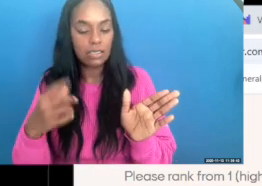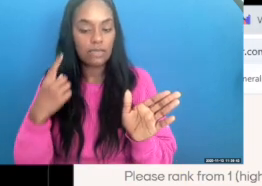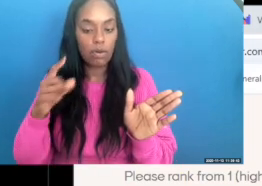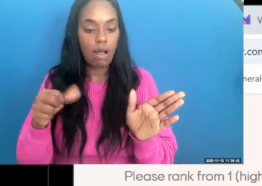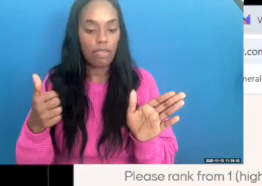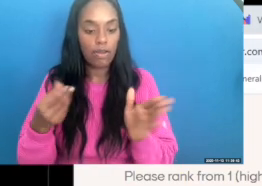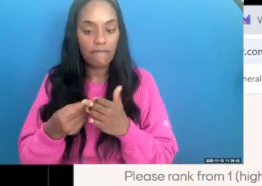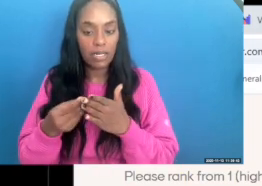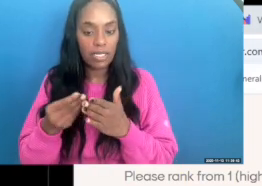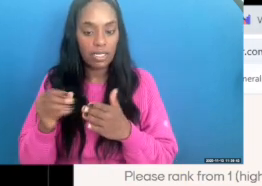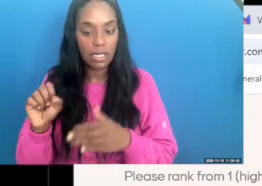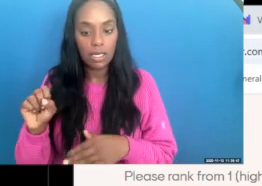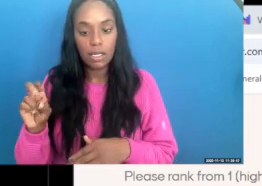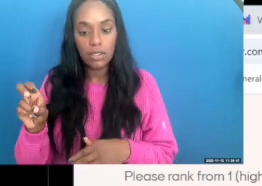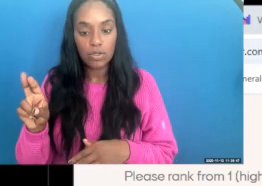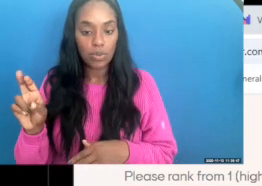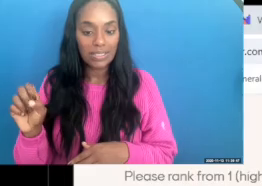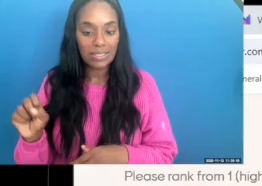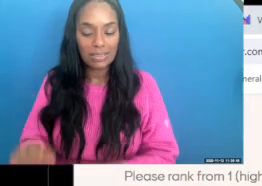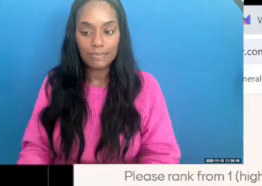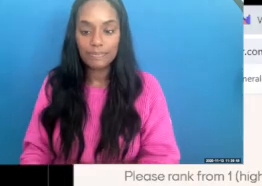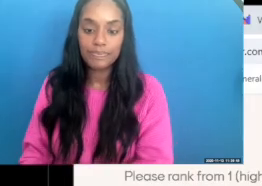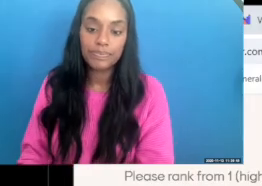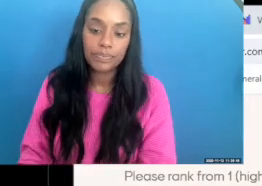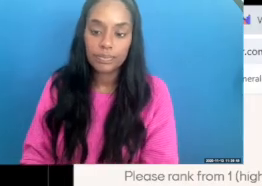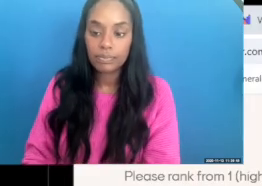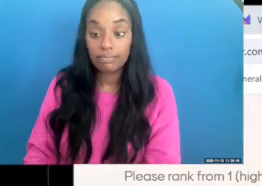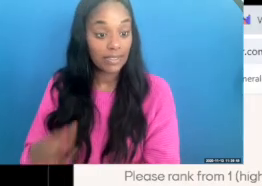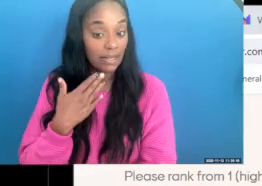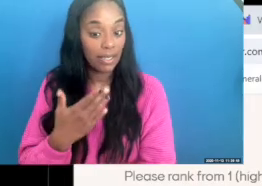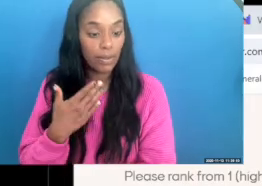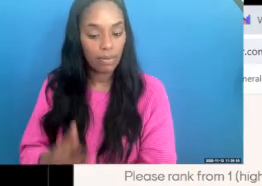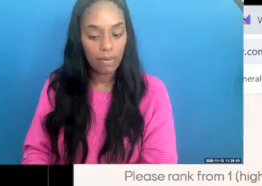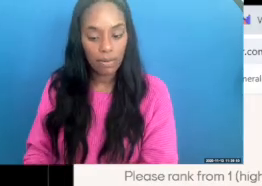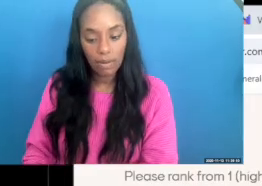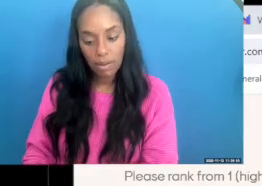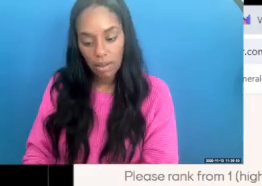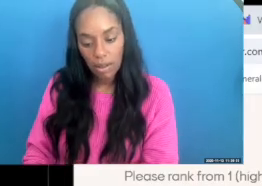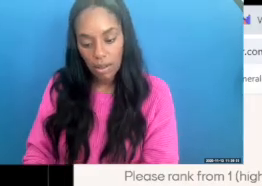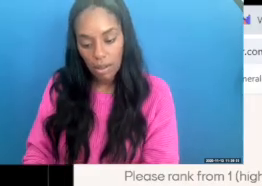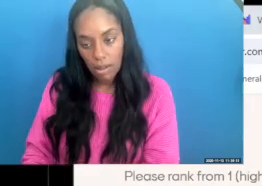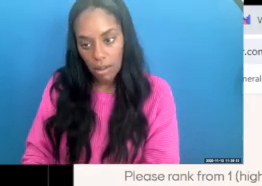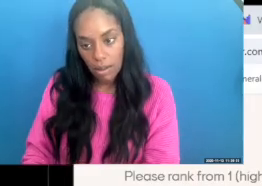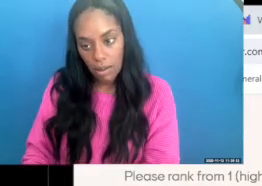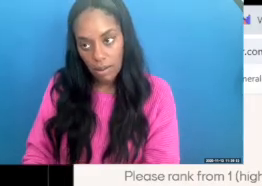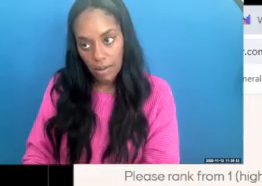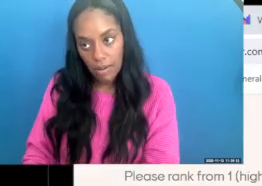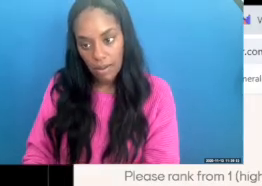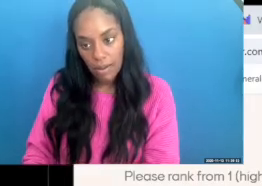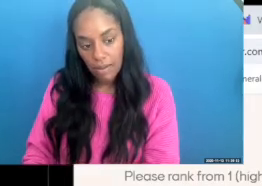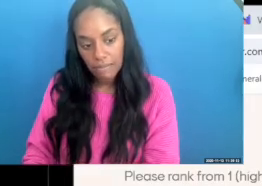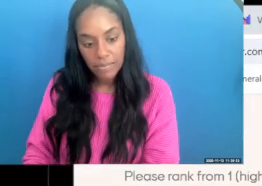time. And again, I think for purpose of conversation, we are open to other ideas for other funding sources we should be considering.